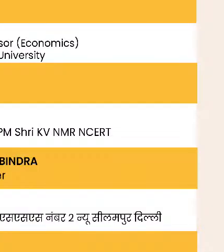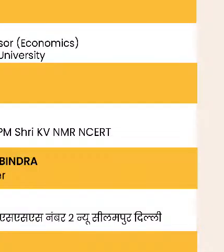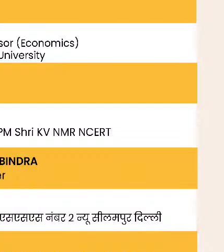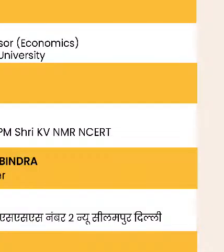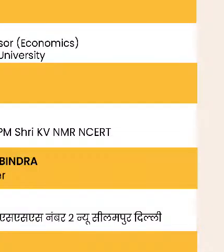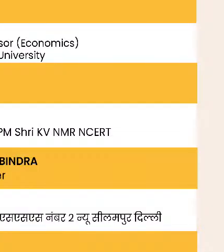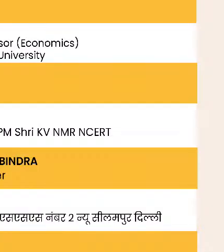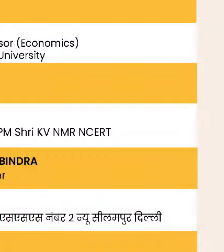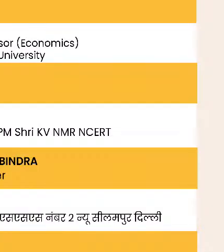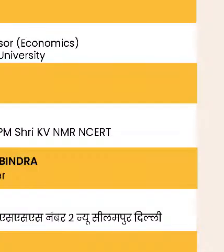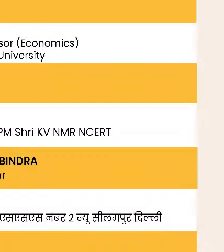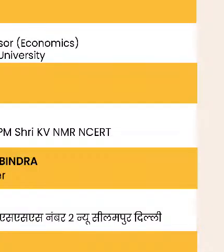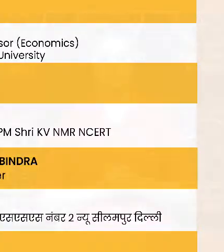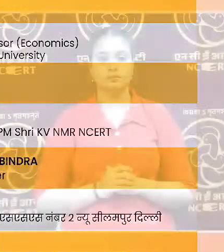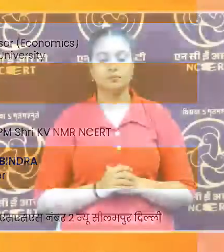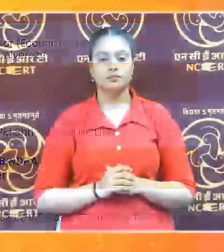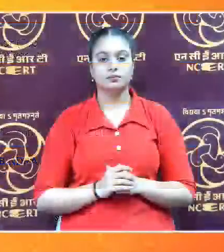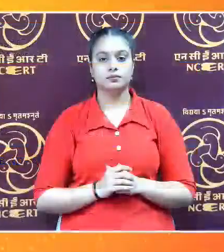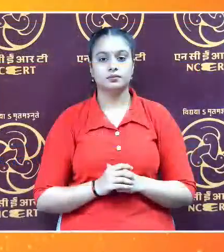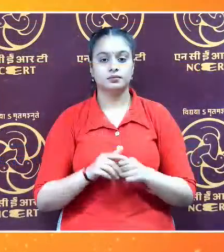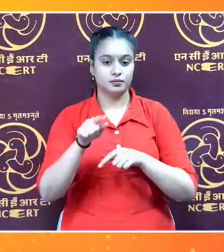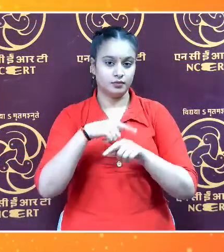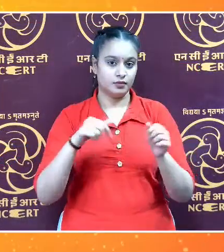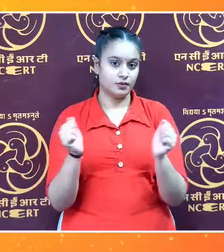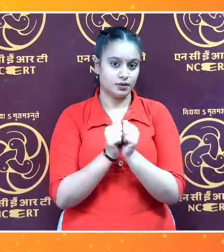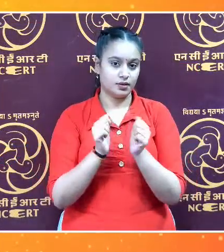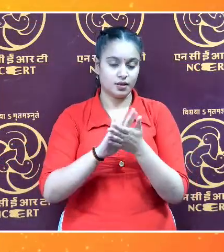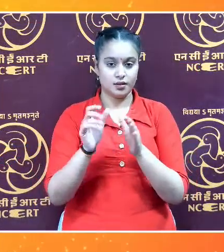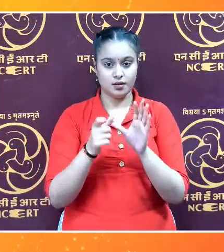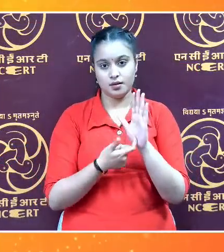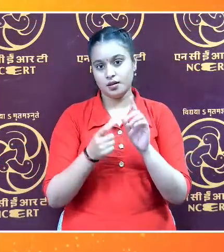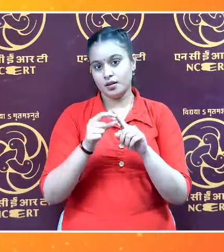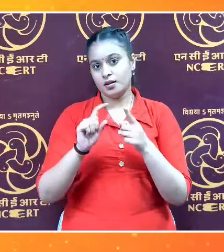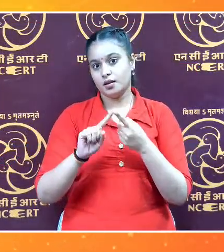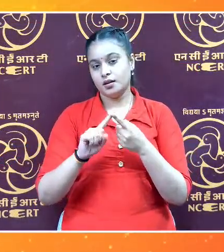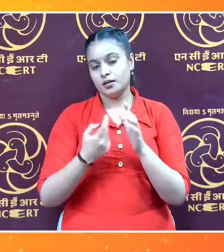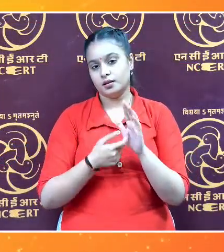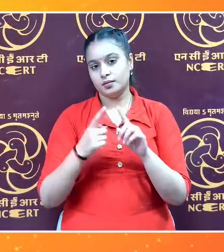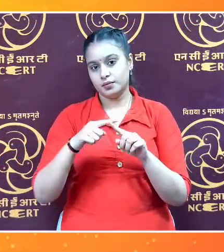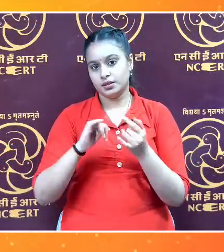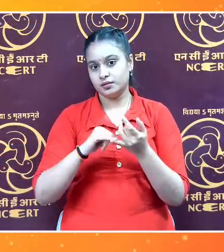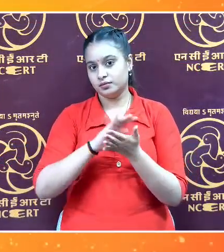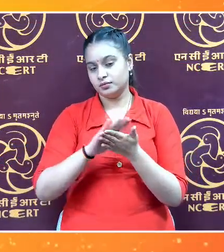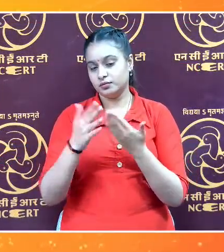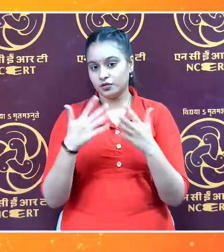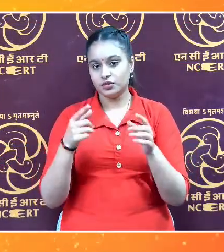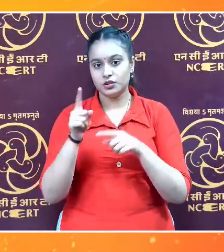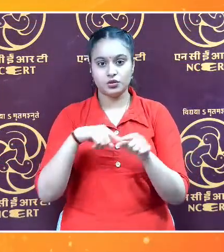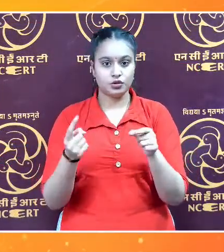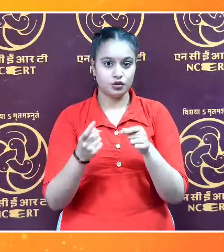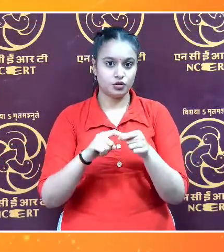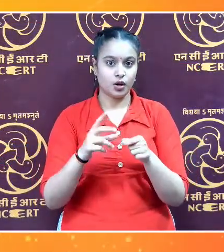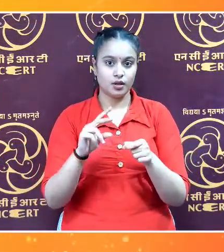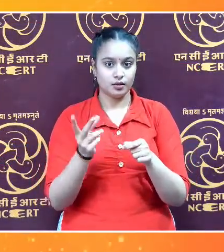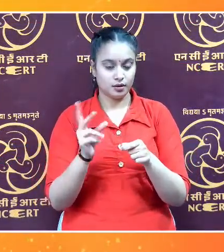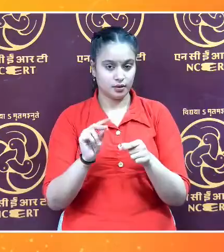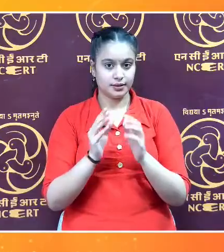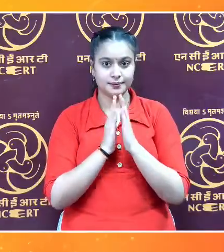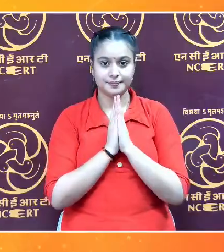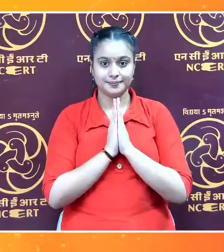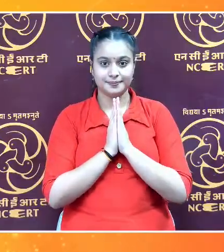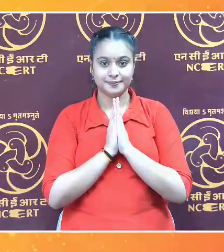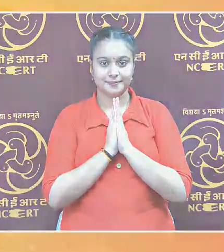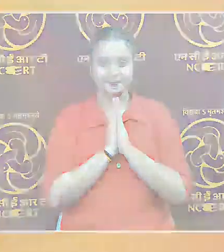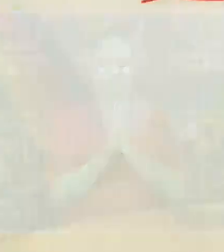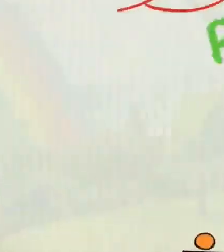session for Urdu, and rest of sessions you can watch on YouTube. With this, it's a wrap. This is me, Harpreet Kaur, taking leave of you, and we'll join you shortly. Namaskar.